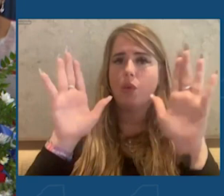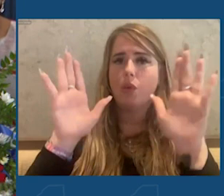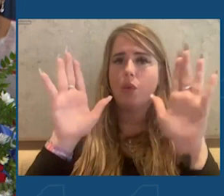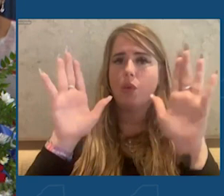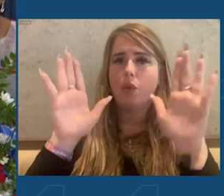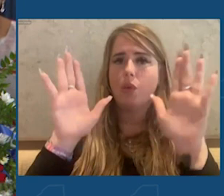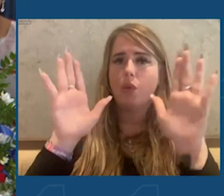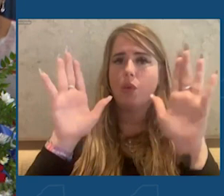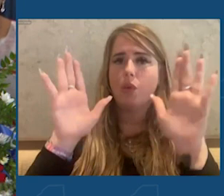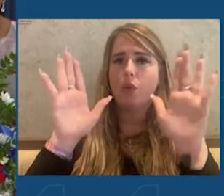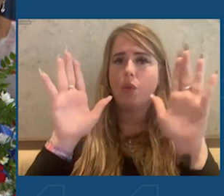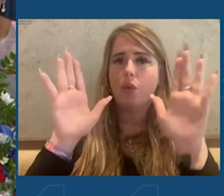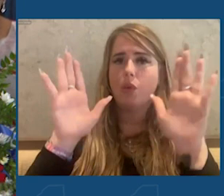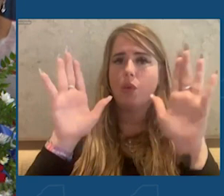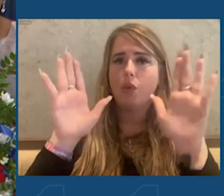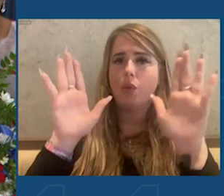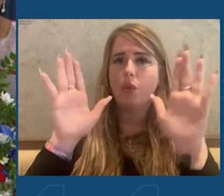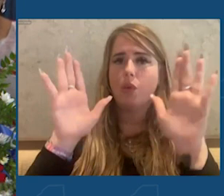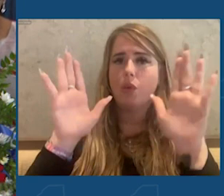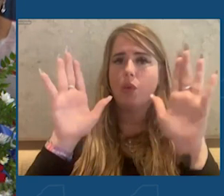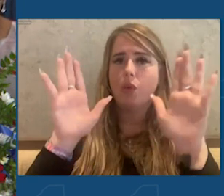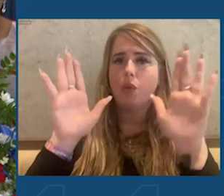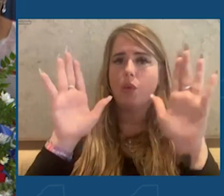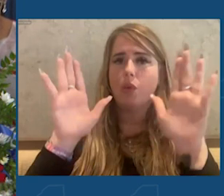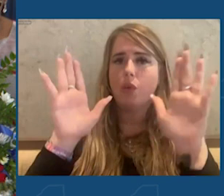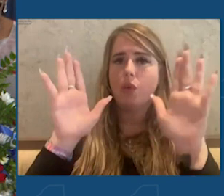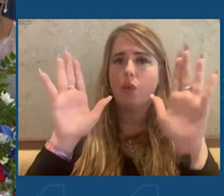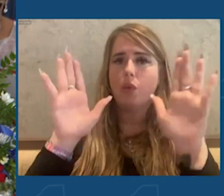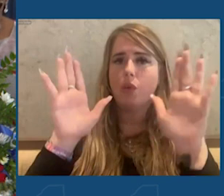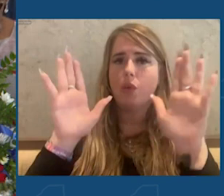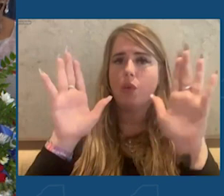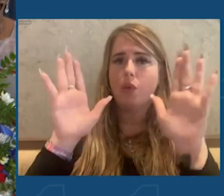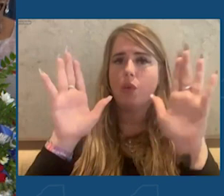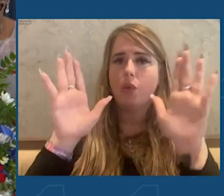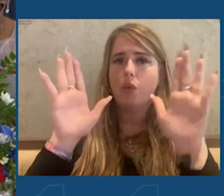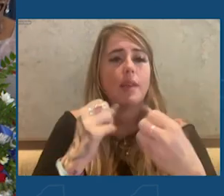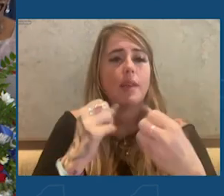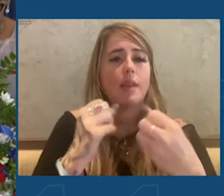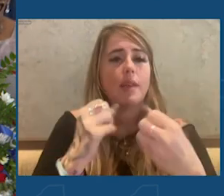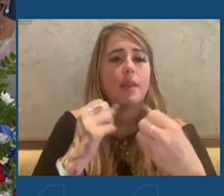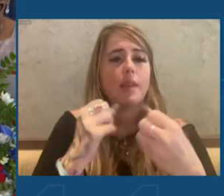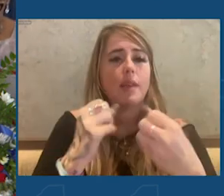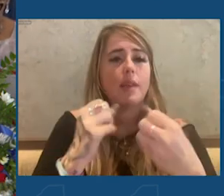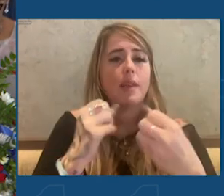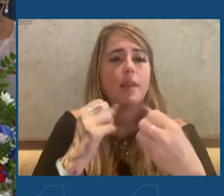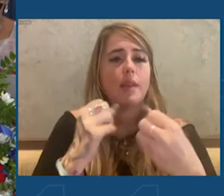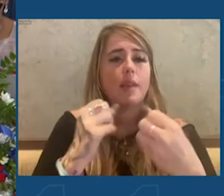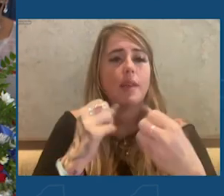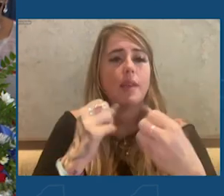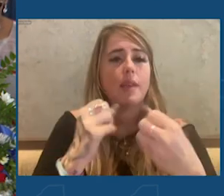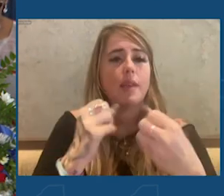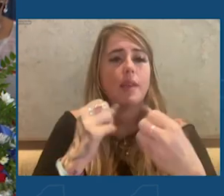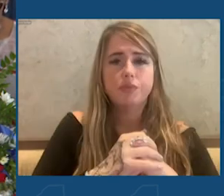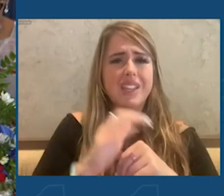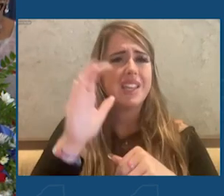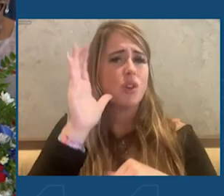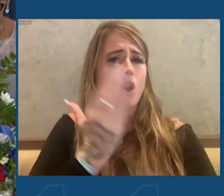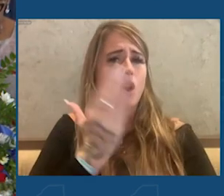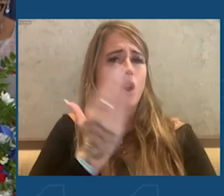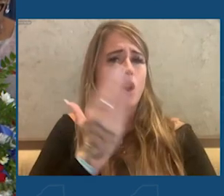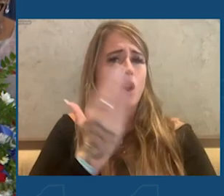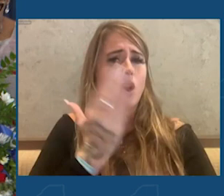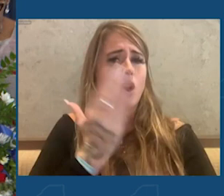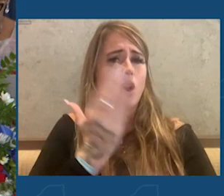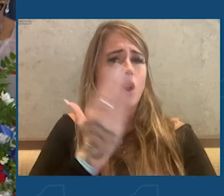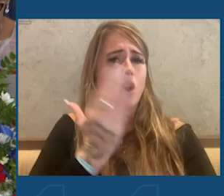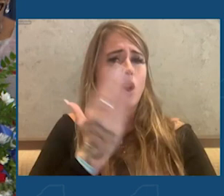ones, and let your healing be the hope in our hearts. Hear our prayer this day and every